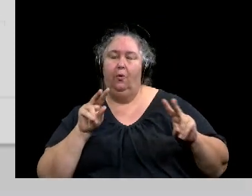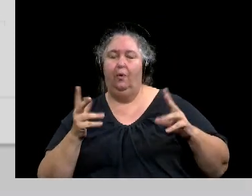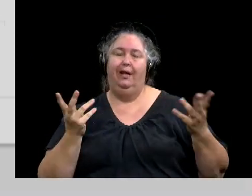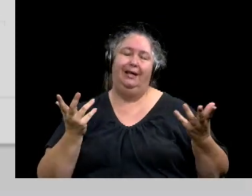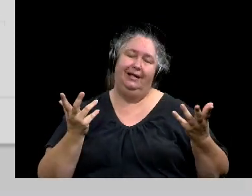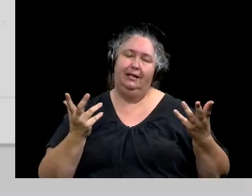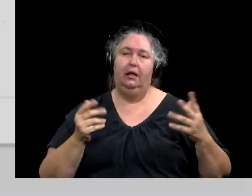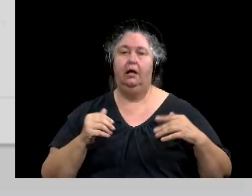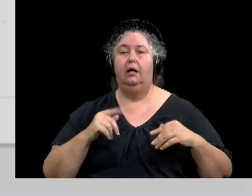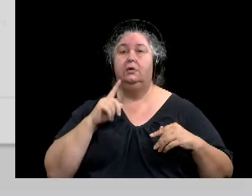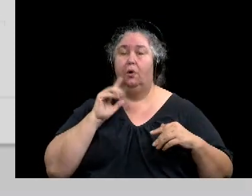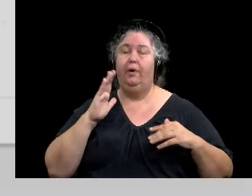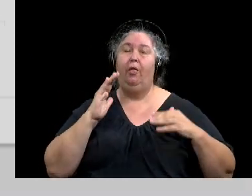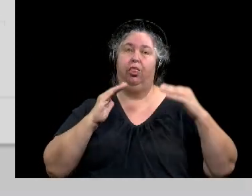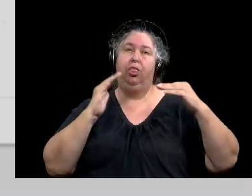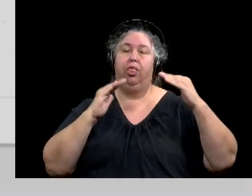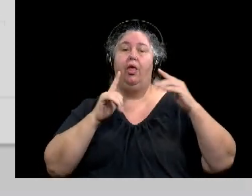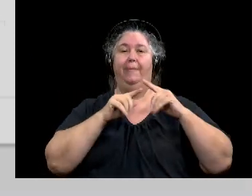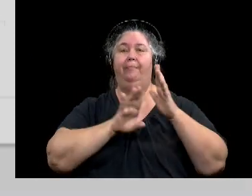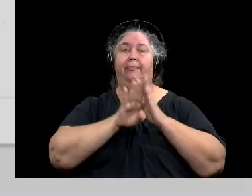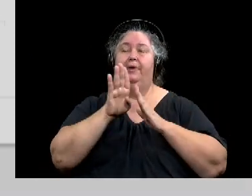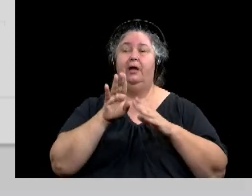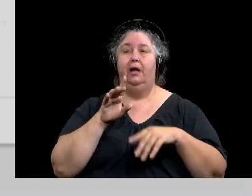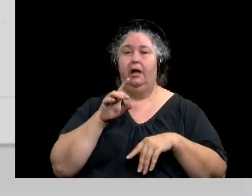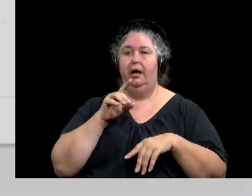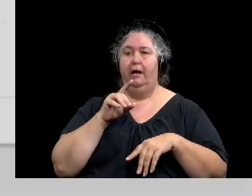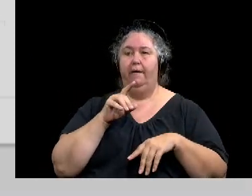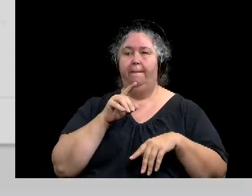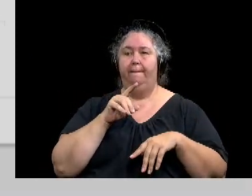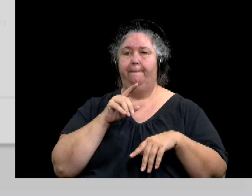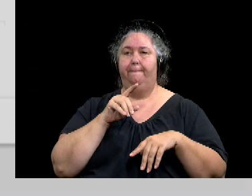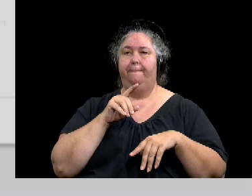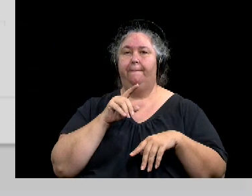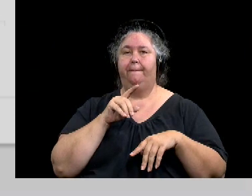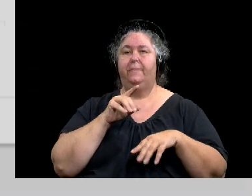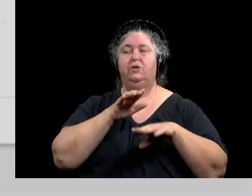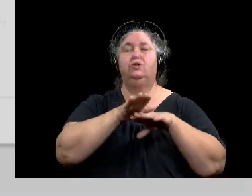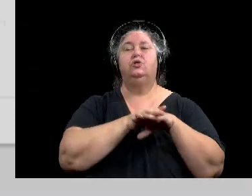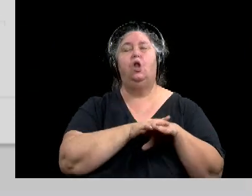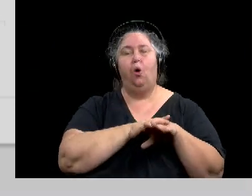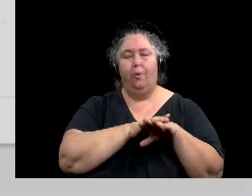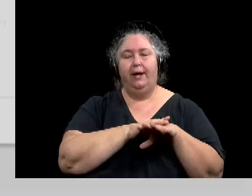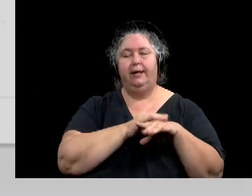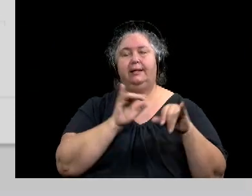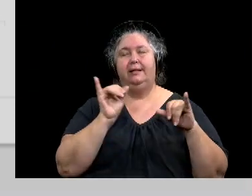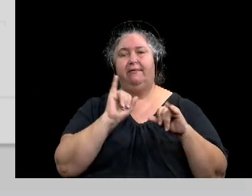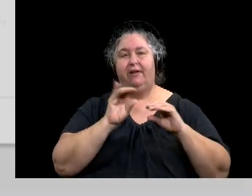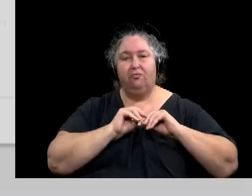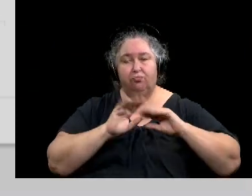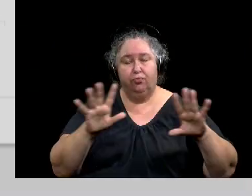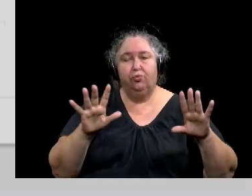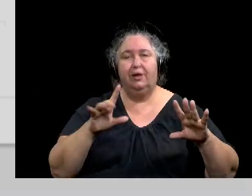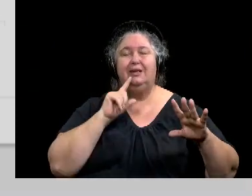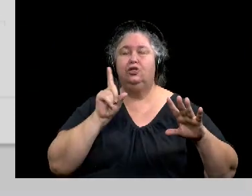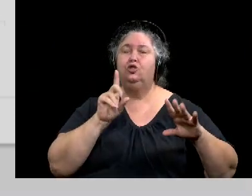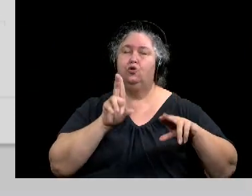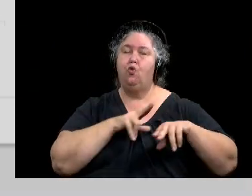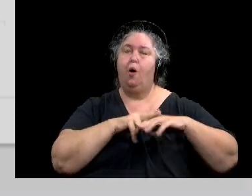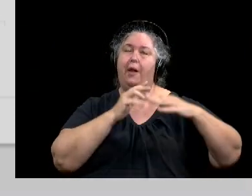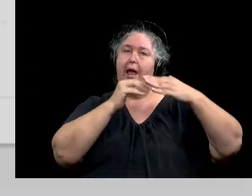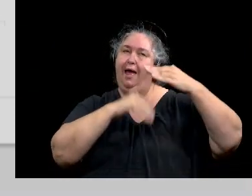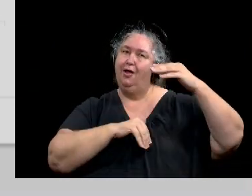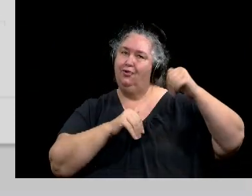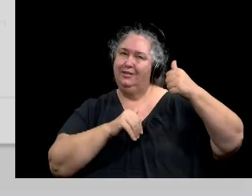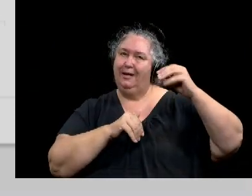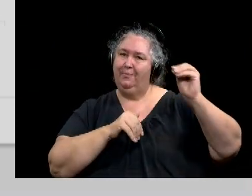As a reminder, mitigation or slowing of the infection occurs under 10%, and suppression occurs